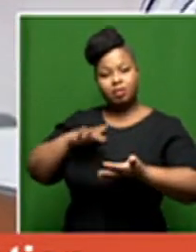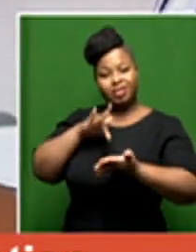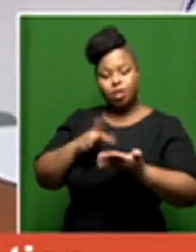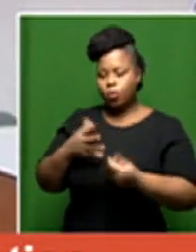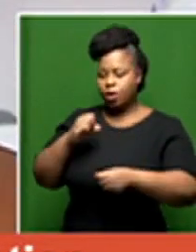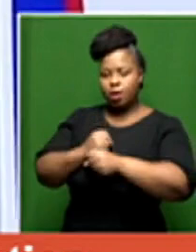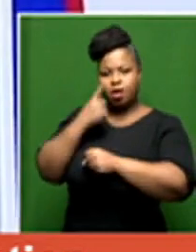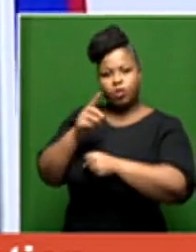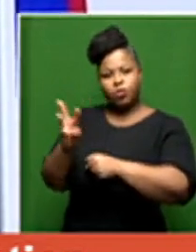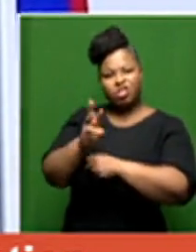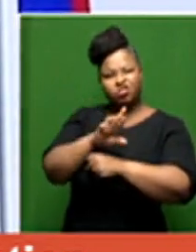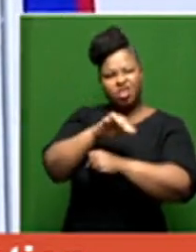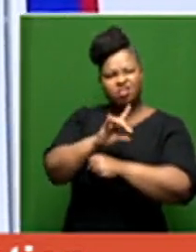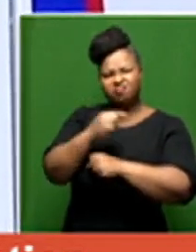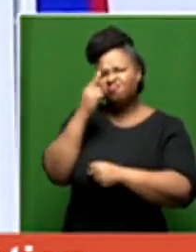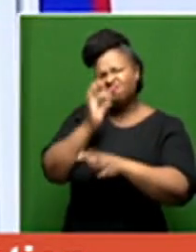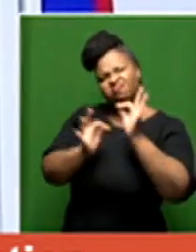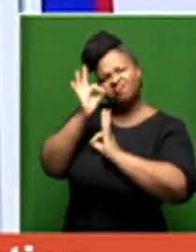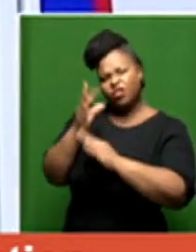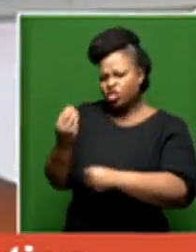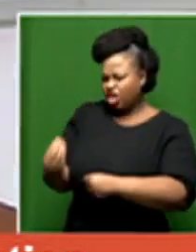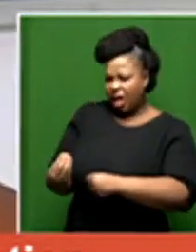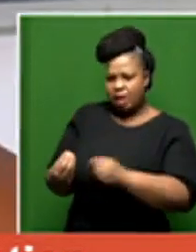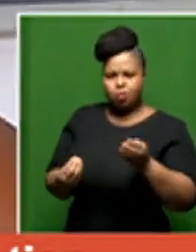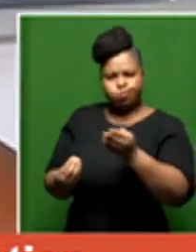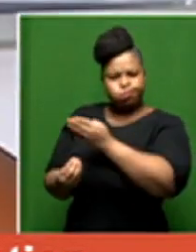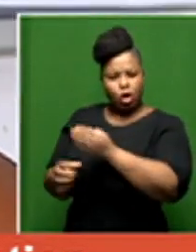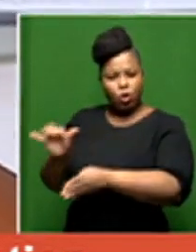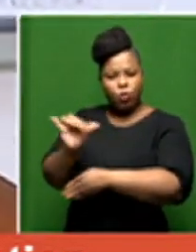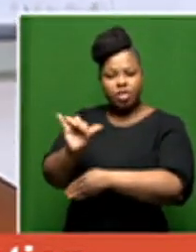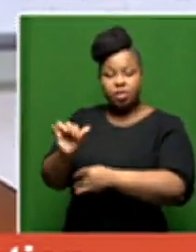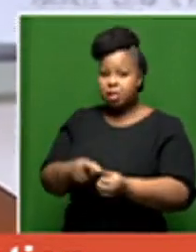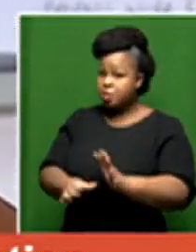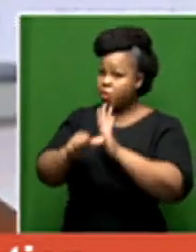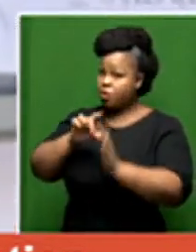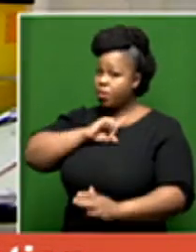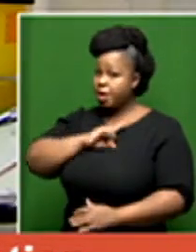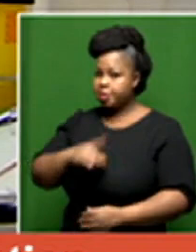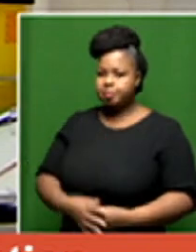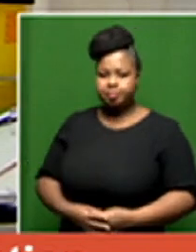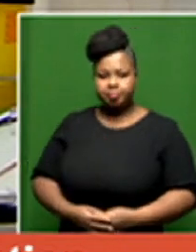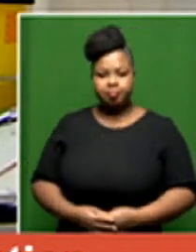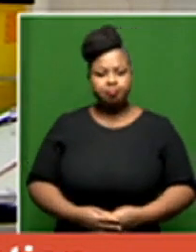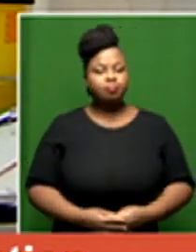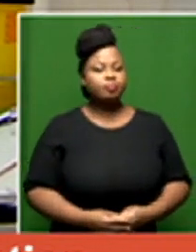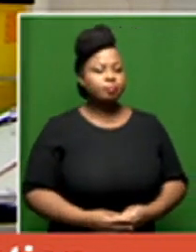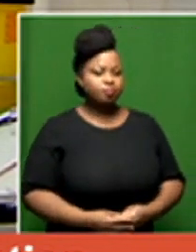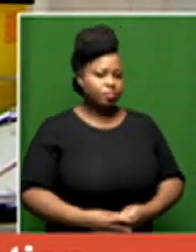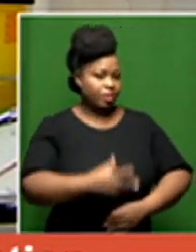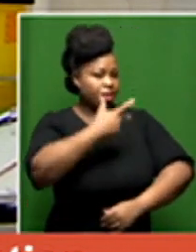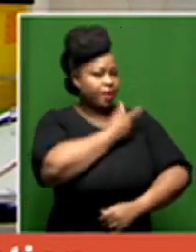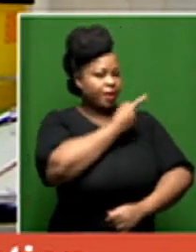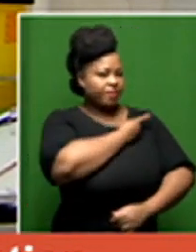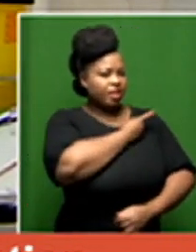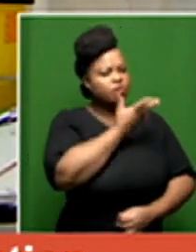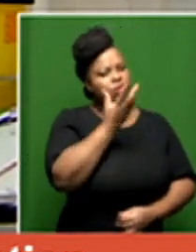Rand, who explained to us what childhood vaccines are out there and what's their importance. With vaccines,